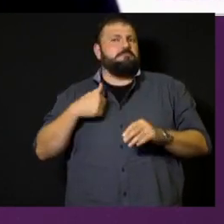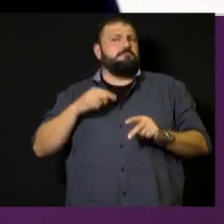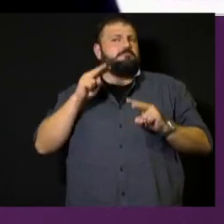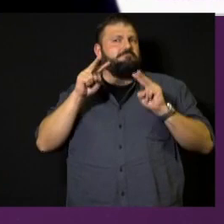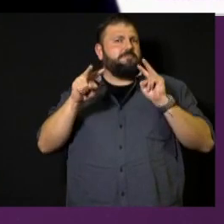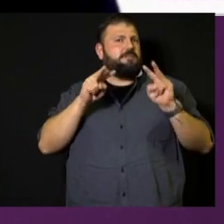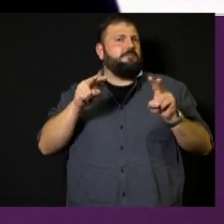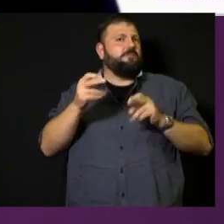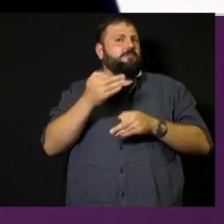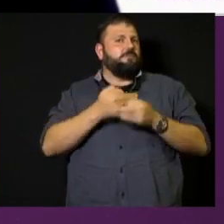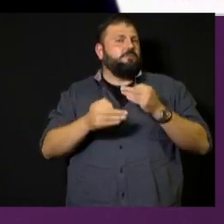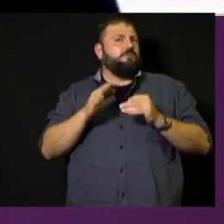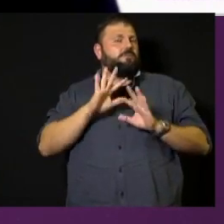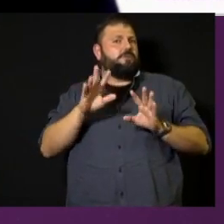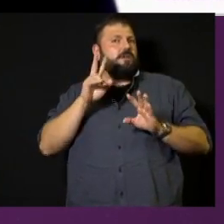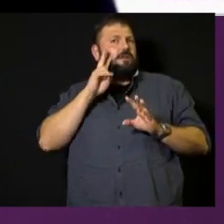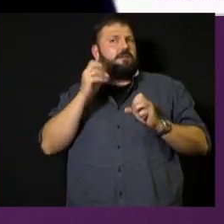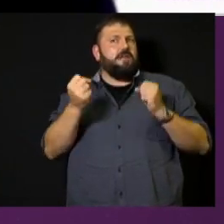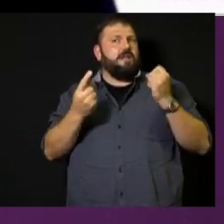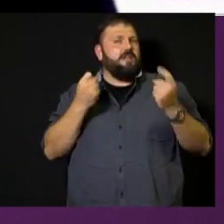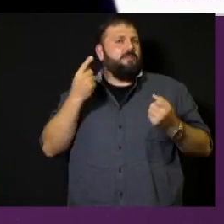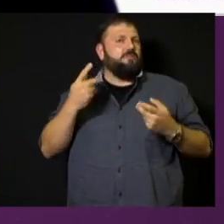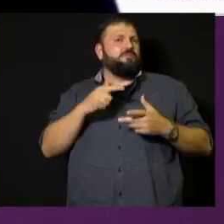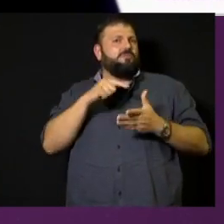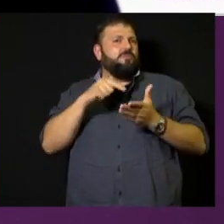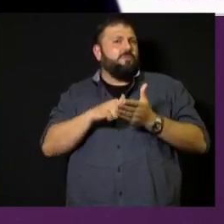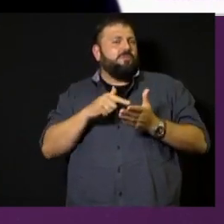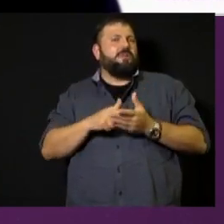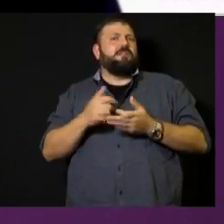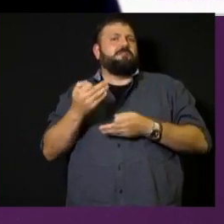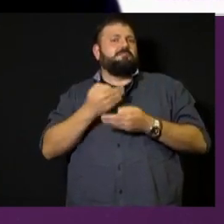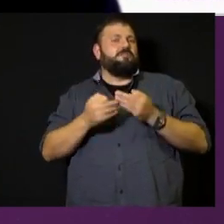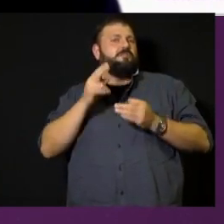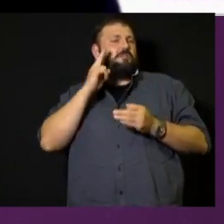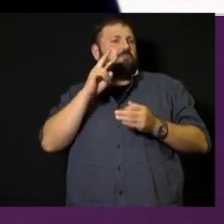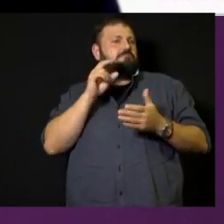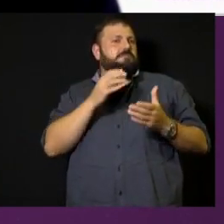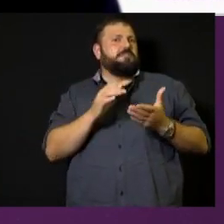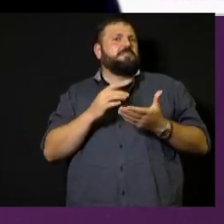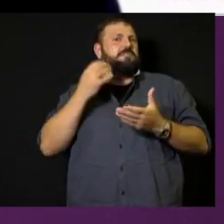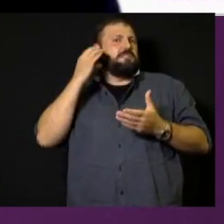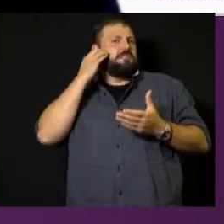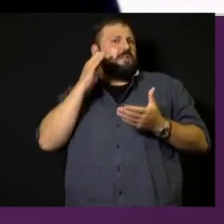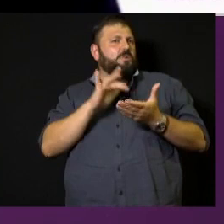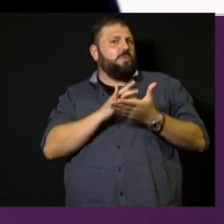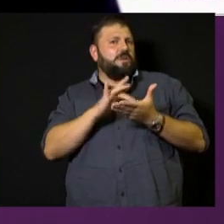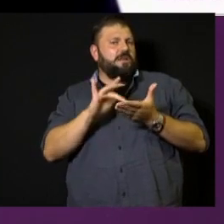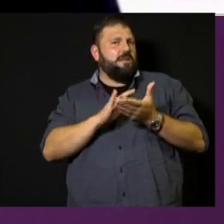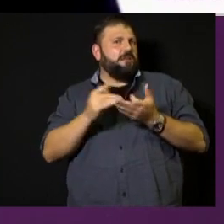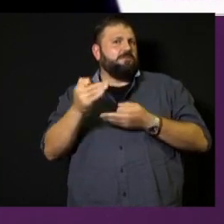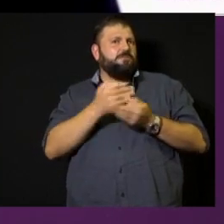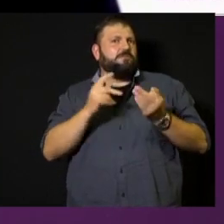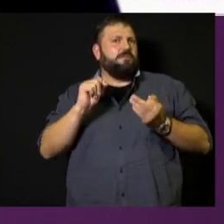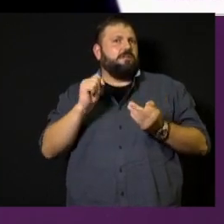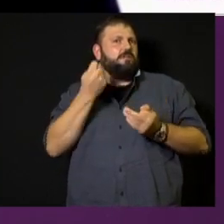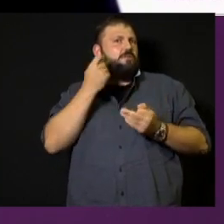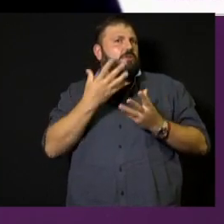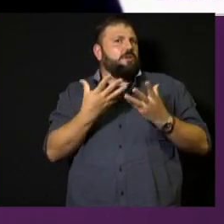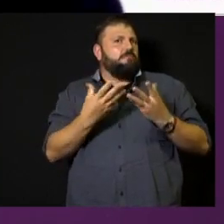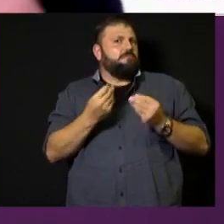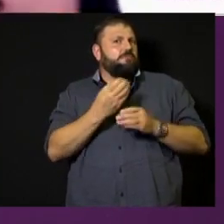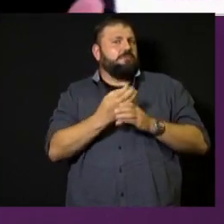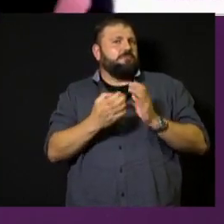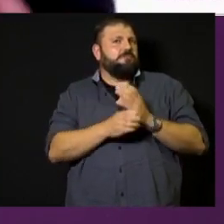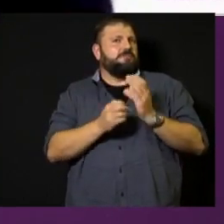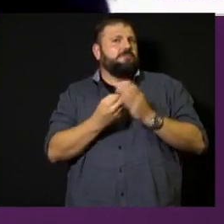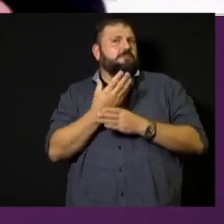changing. No, it's already changed. So we are seeing people that are losing their jobs. Artificial intelligence.